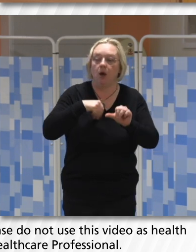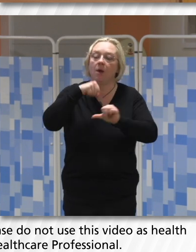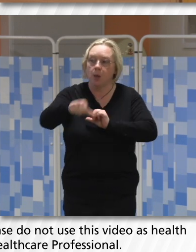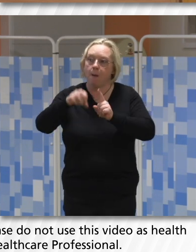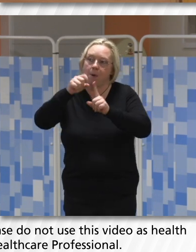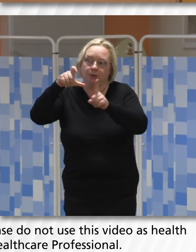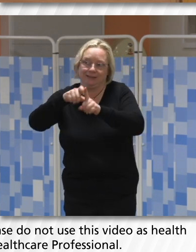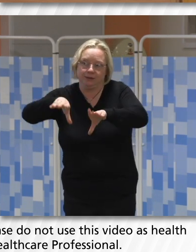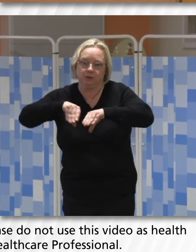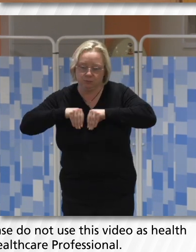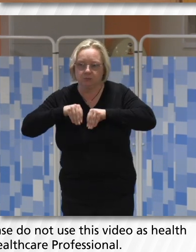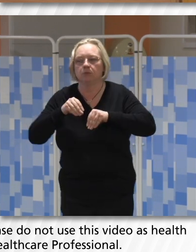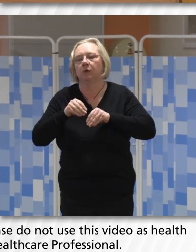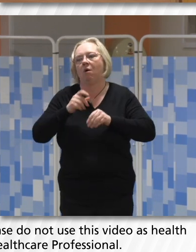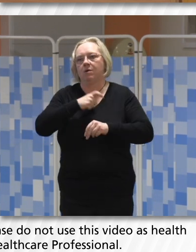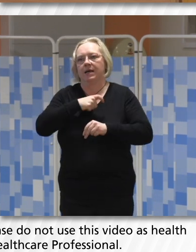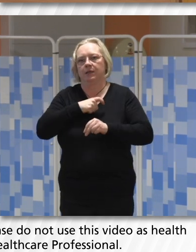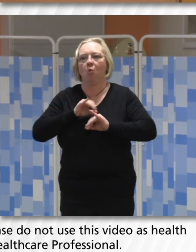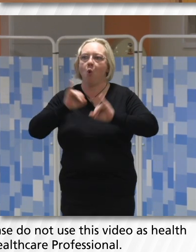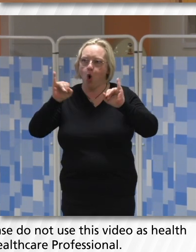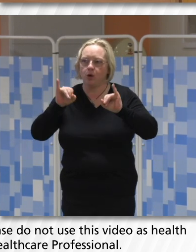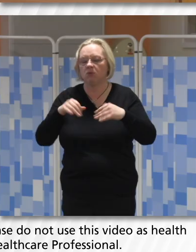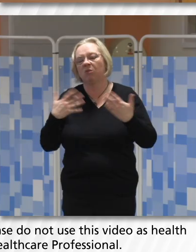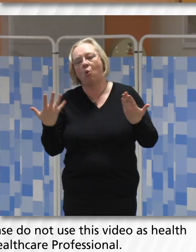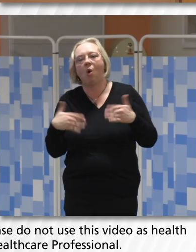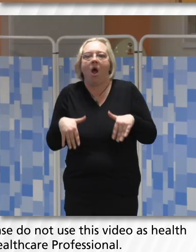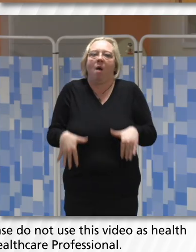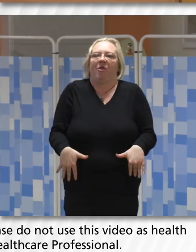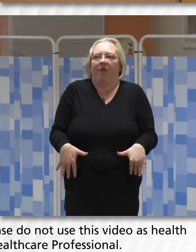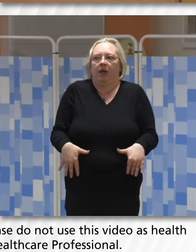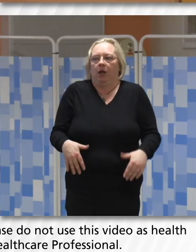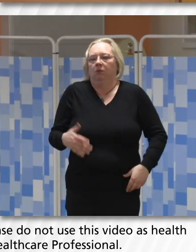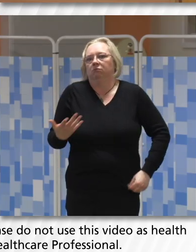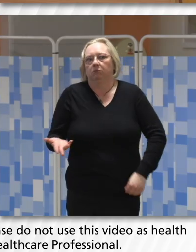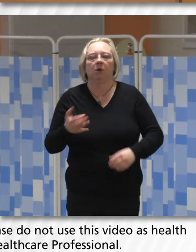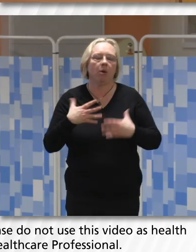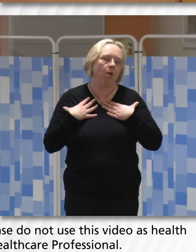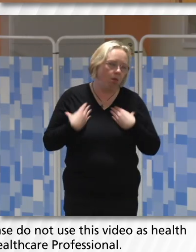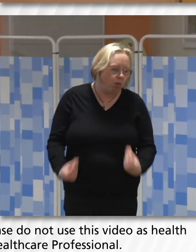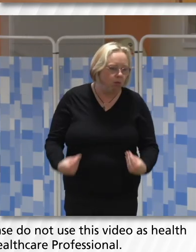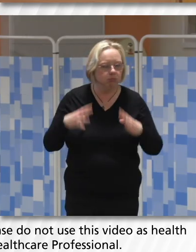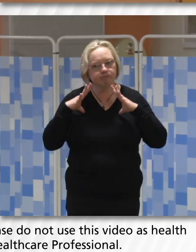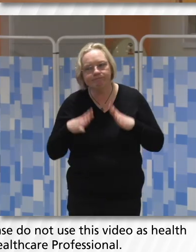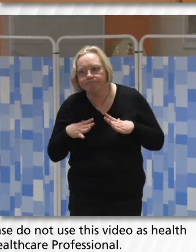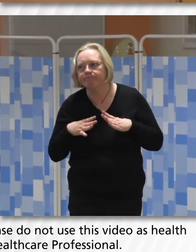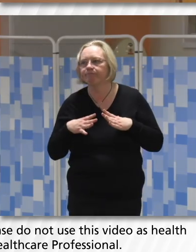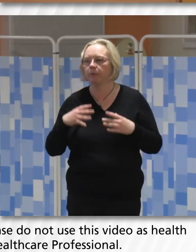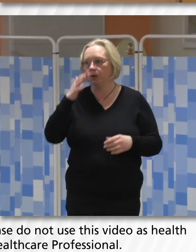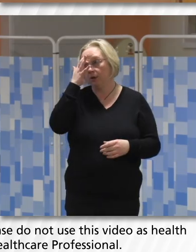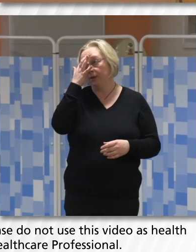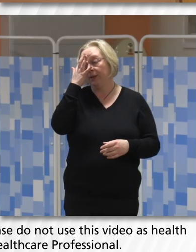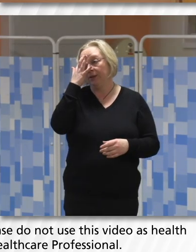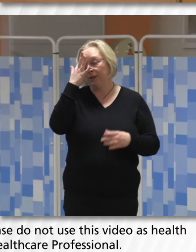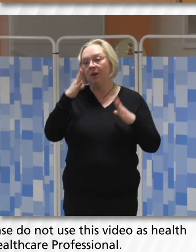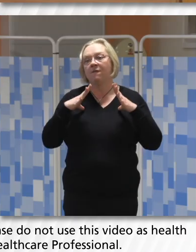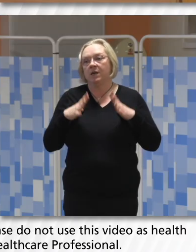it. They might have apathy. They just can't be bothered. But they might also have fatigue, and that is fatigue that